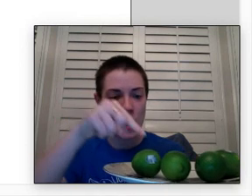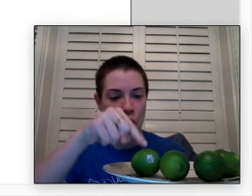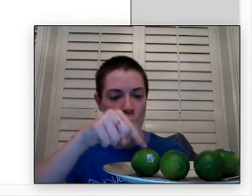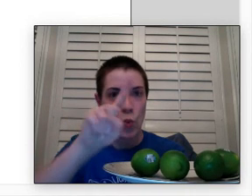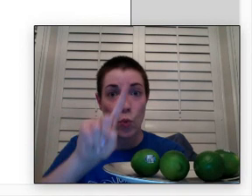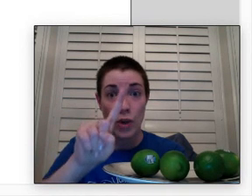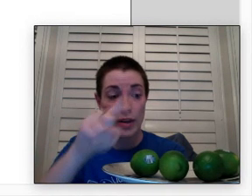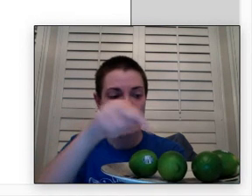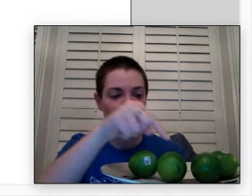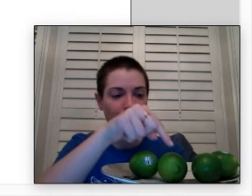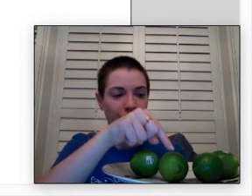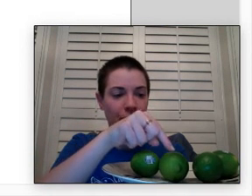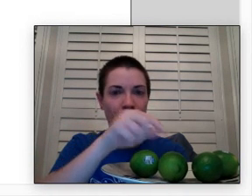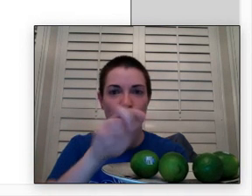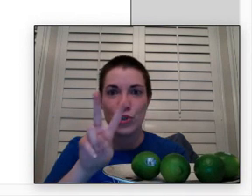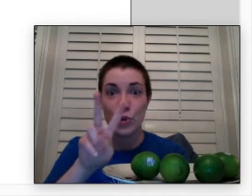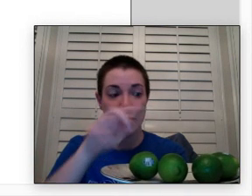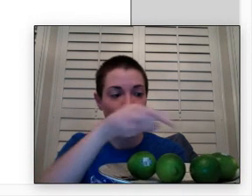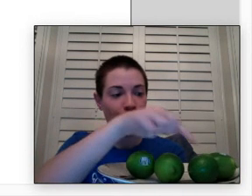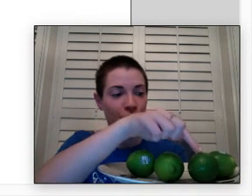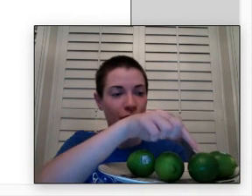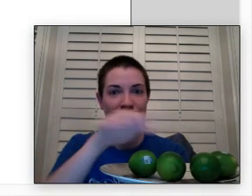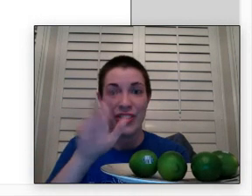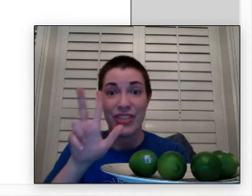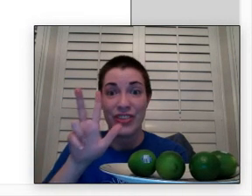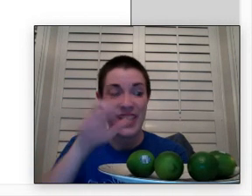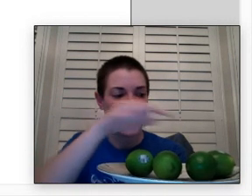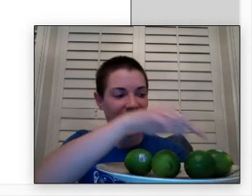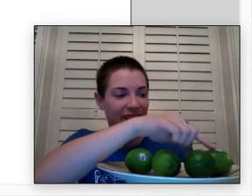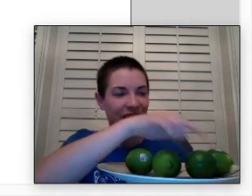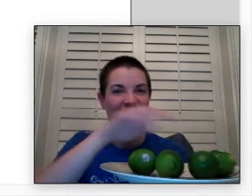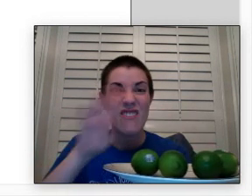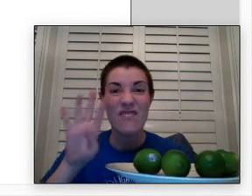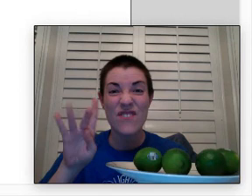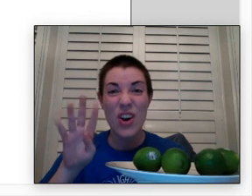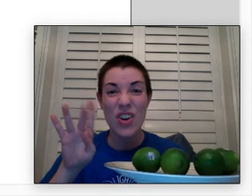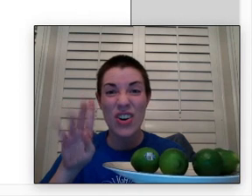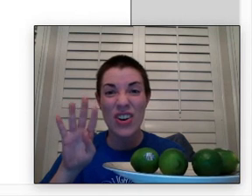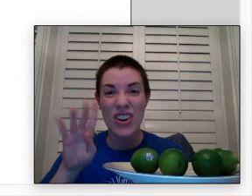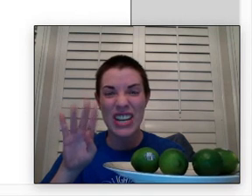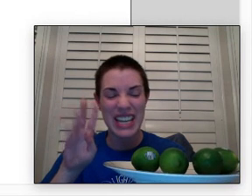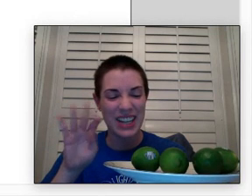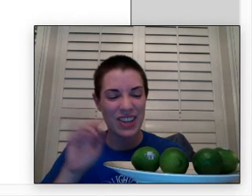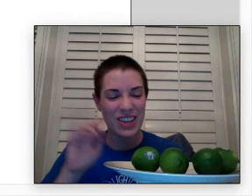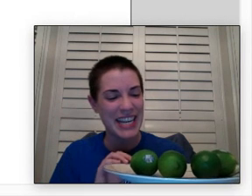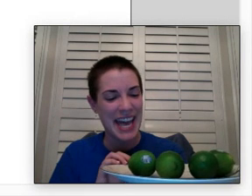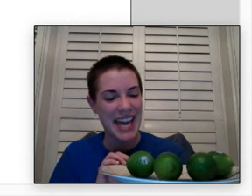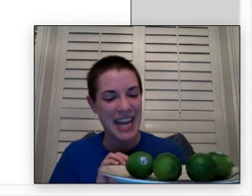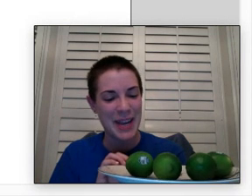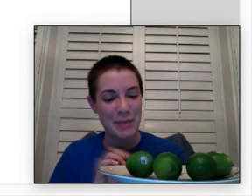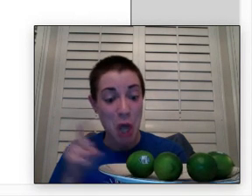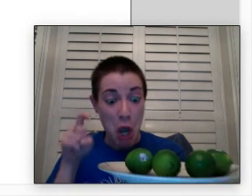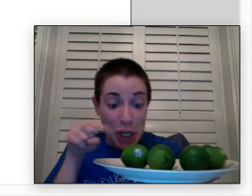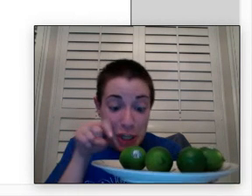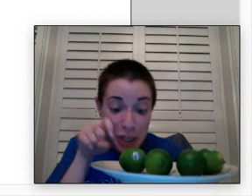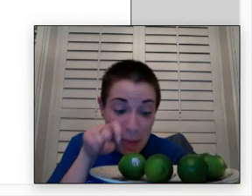Ready? 1, 2, 3, 4 little green